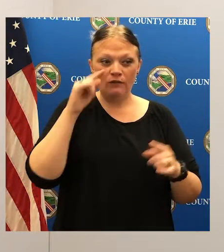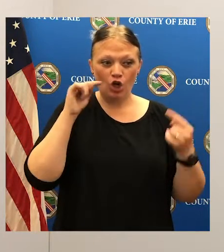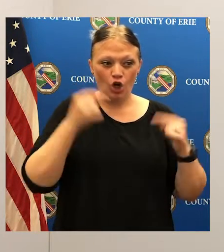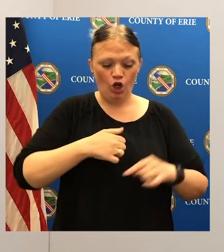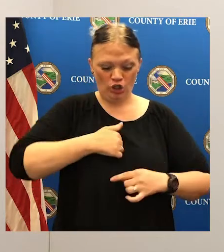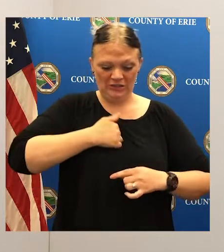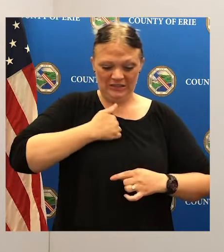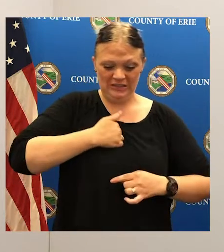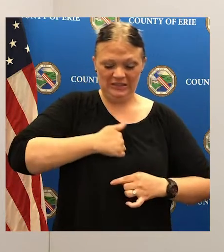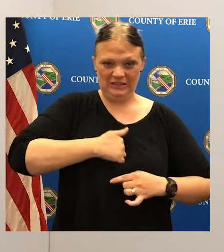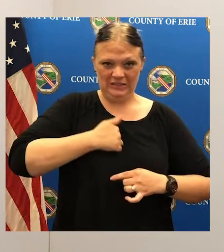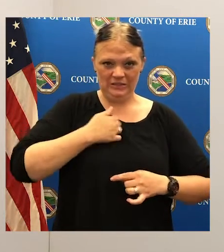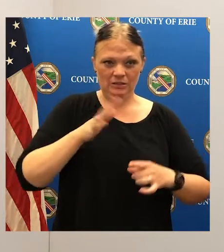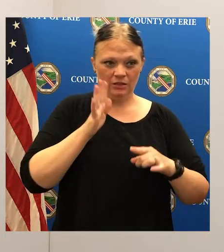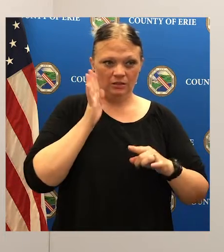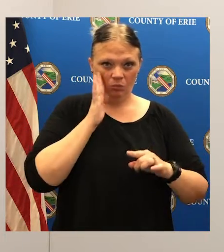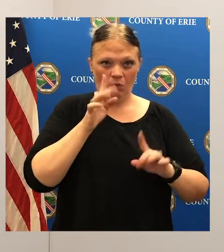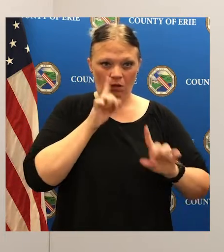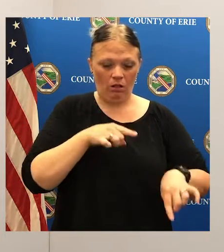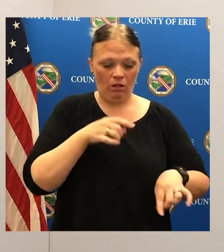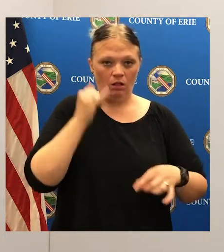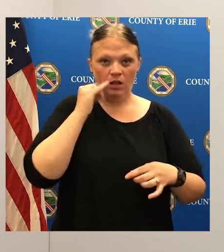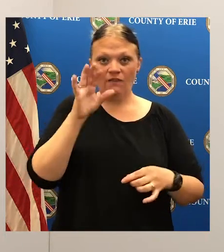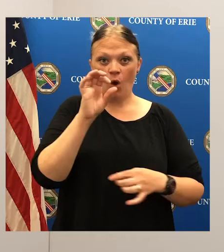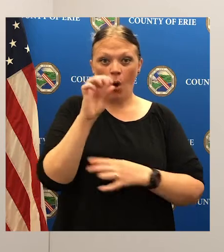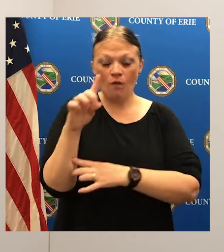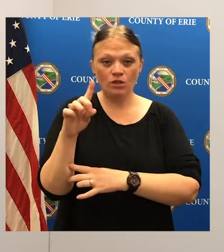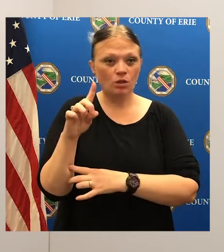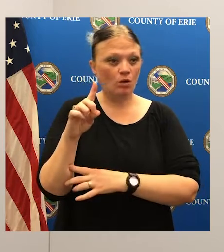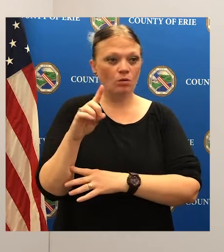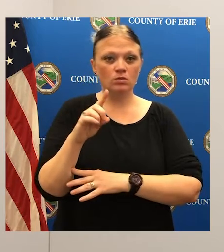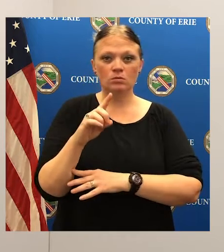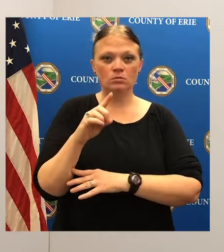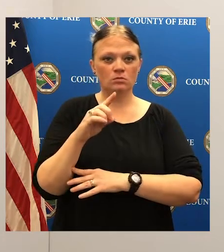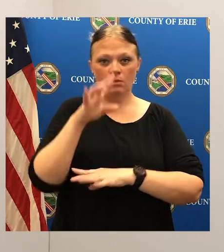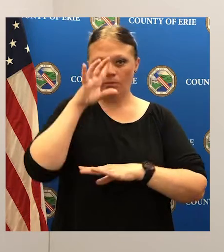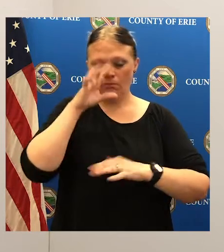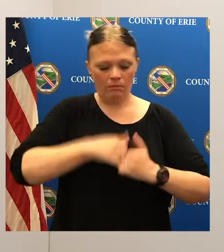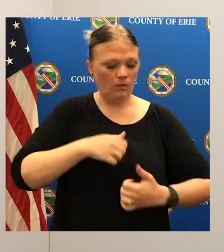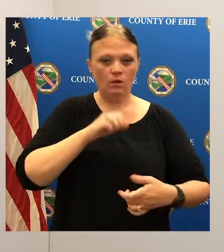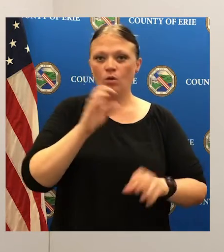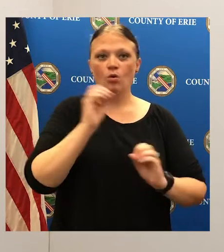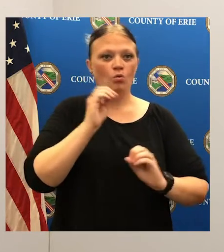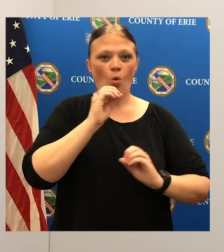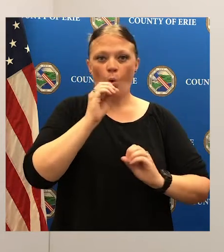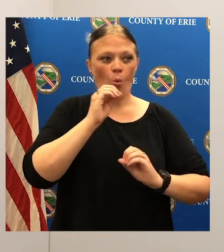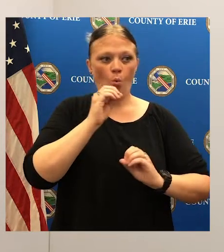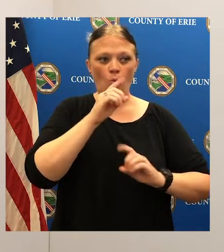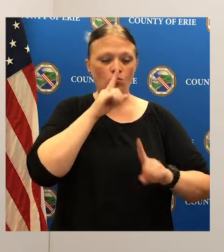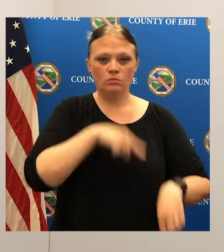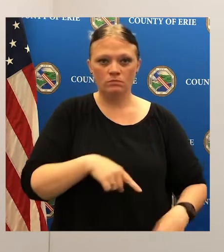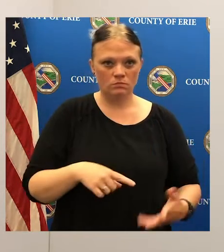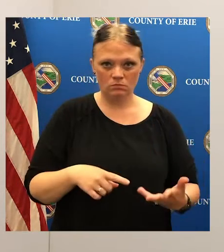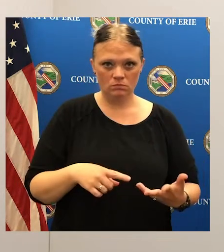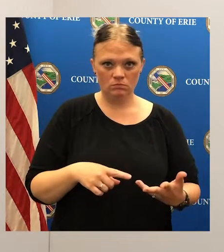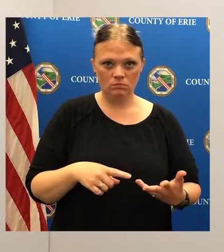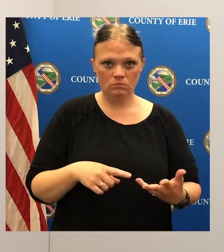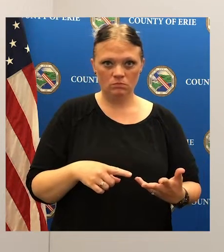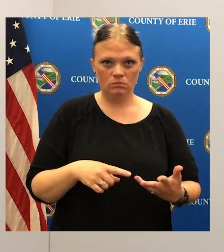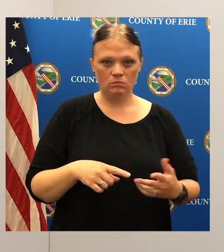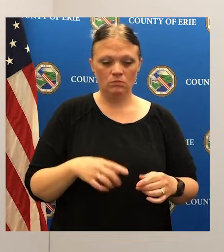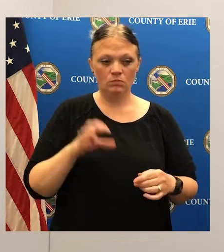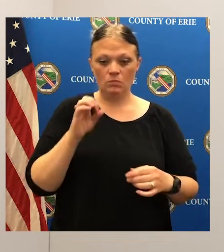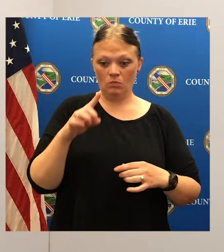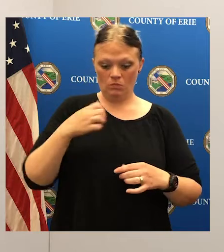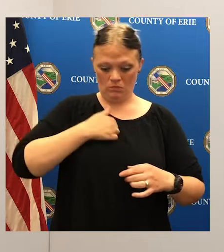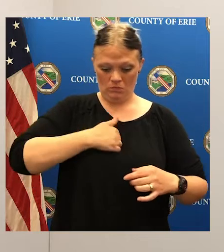If someone is overdosed, they're not going to respond. If they're in any state of consciousness, they will respond, and that's a good thing.